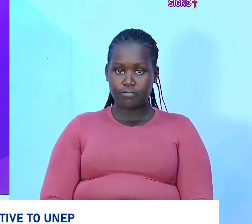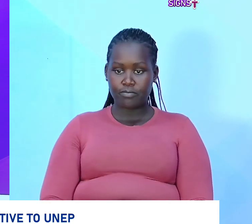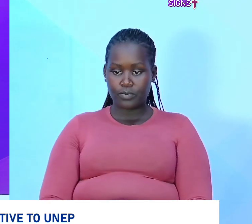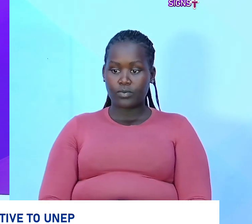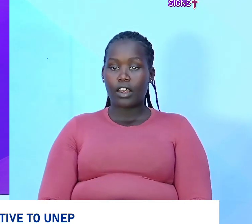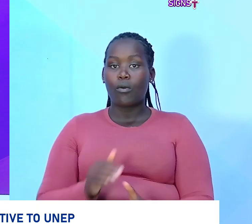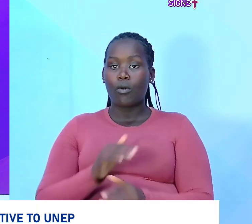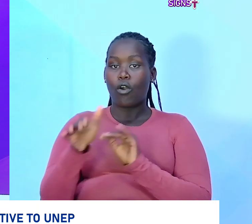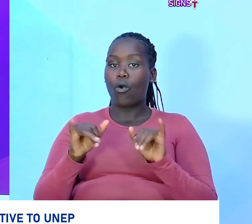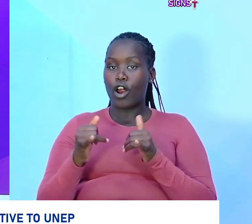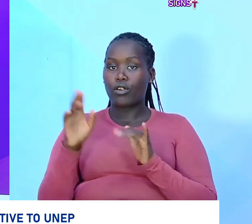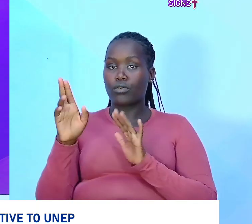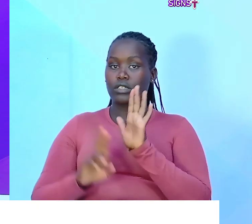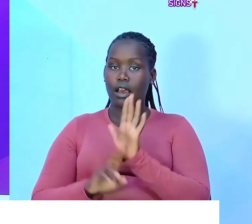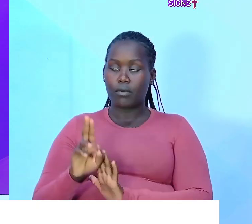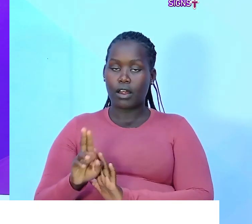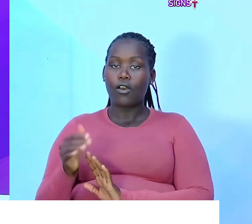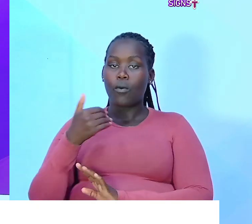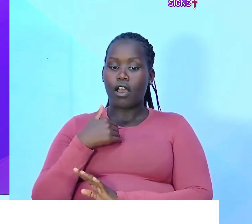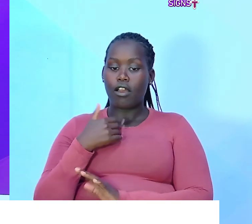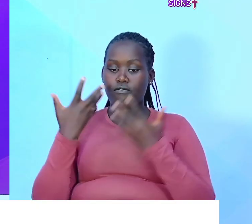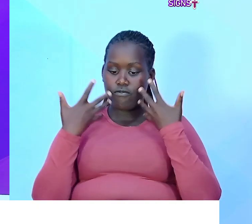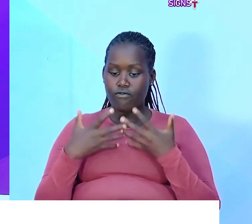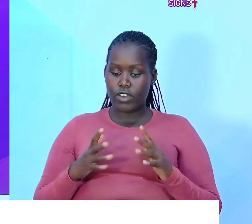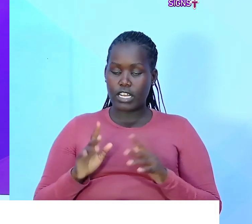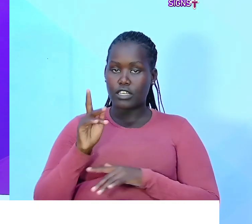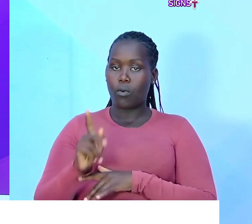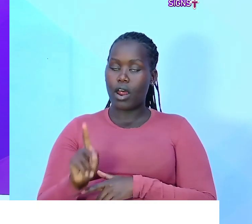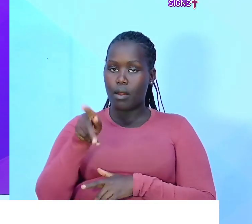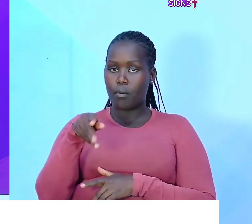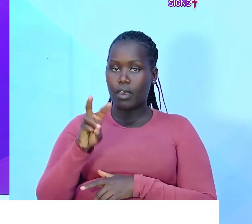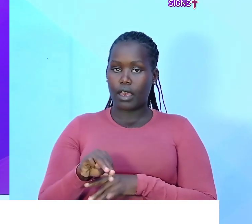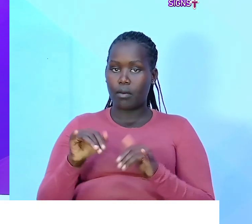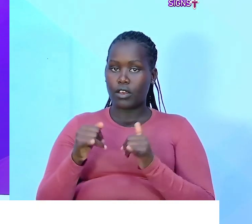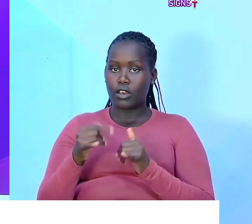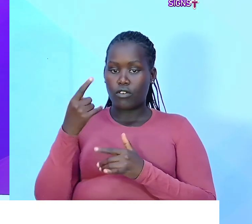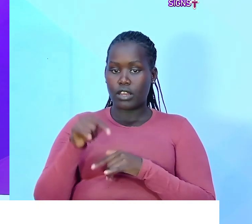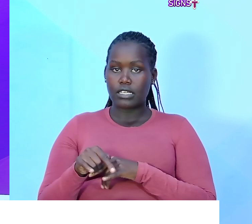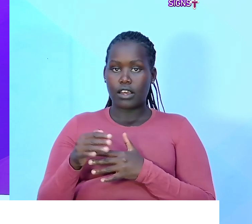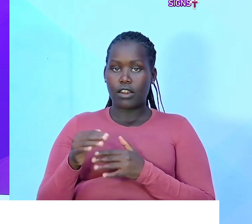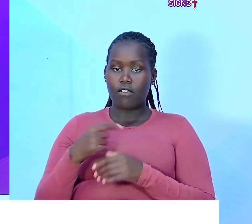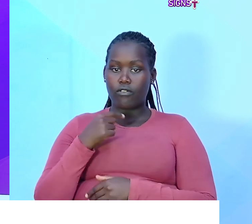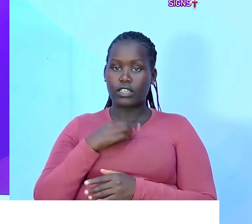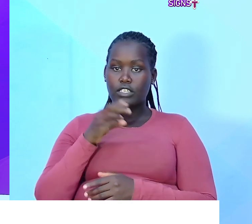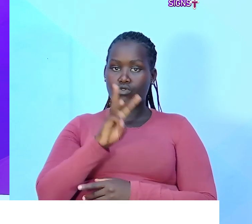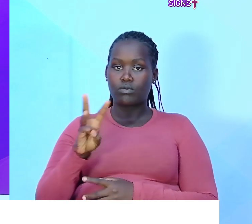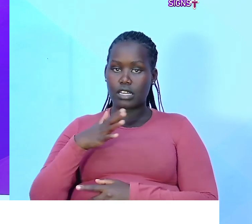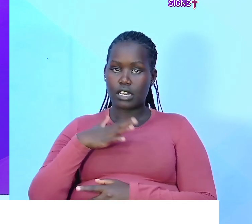With those news updates, we come to the end of 1 p.m. news. For this and more stories, visit our website,